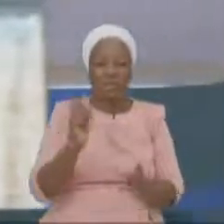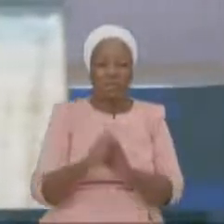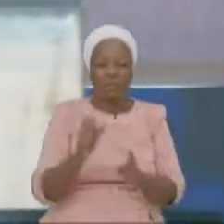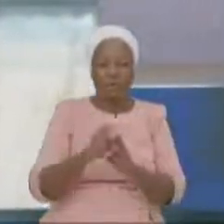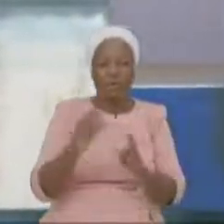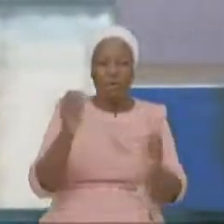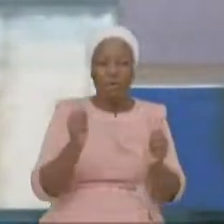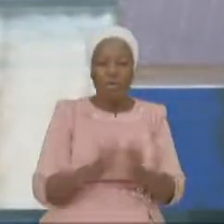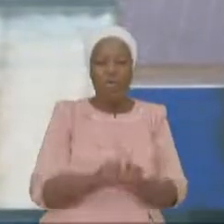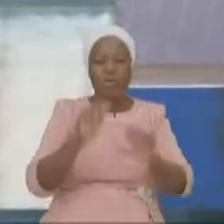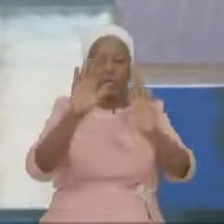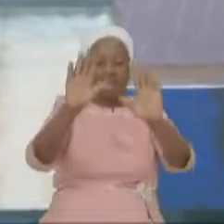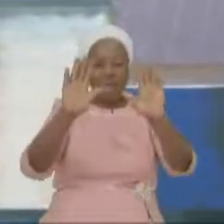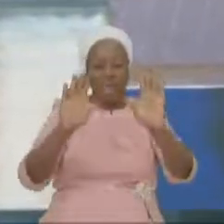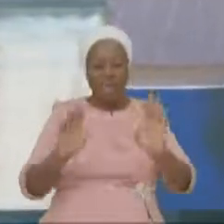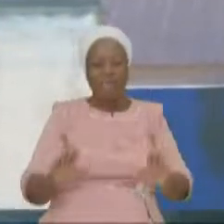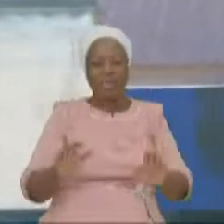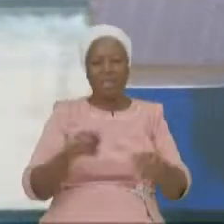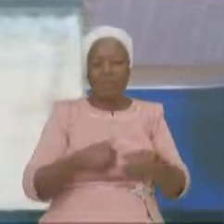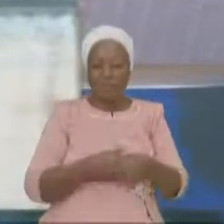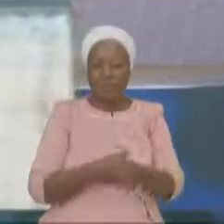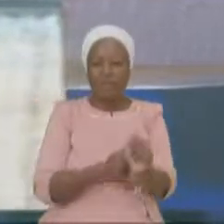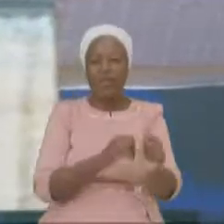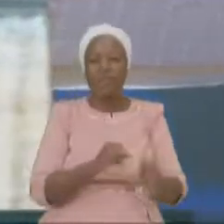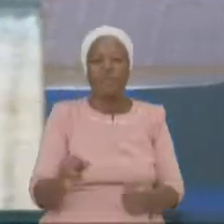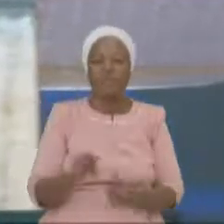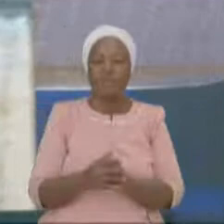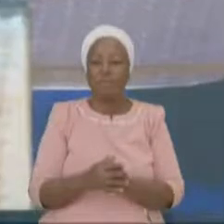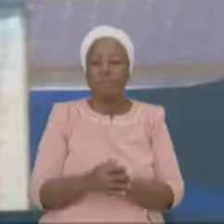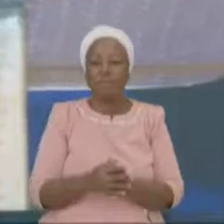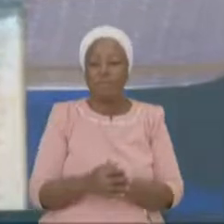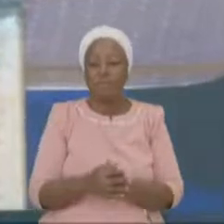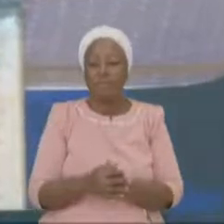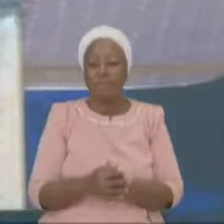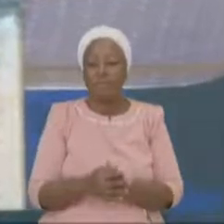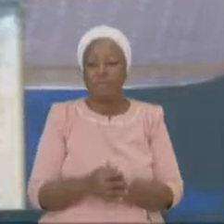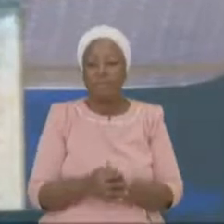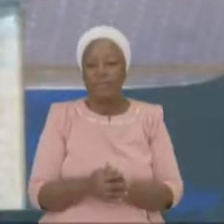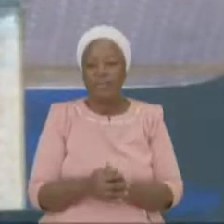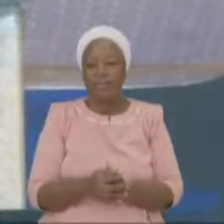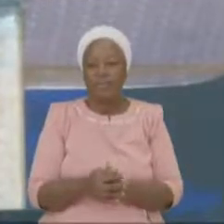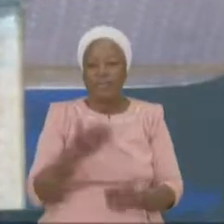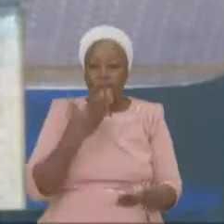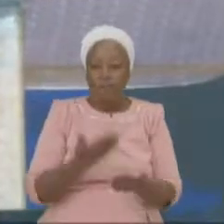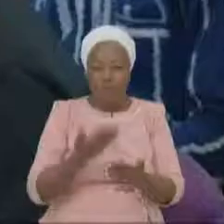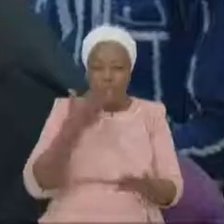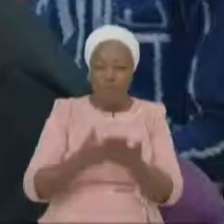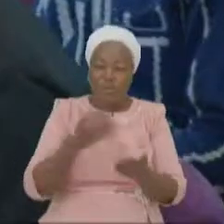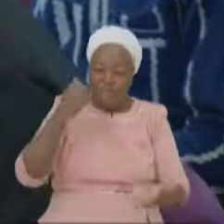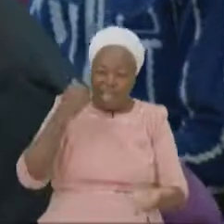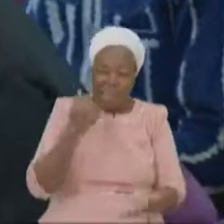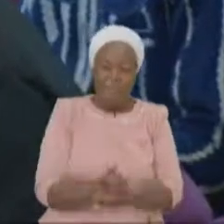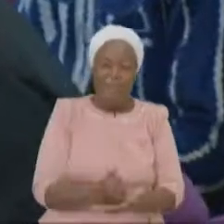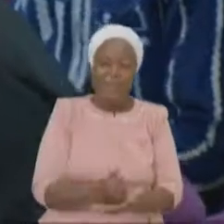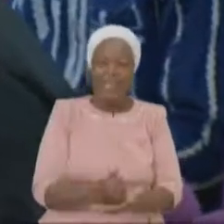word with signs following. Good, good, amen. Amen.